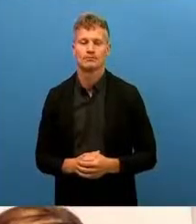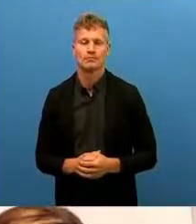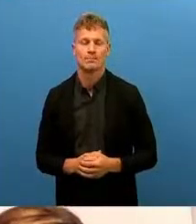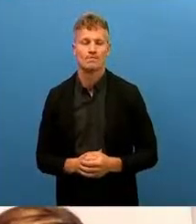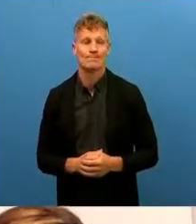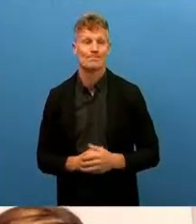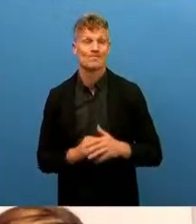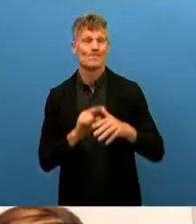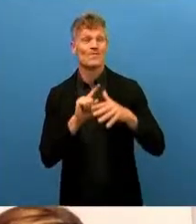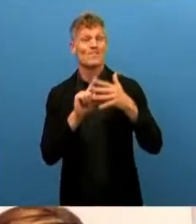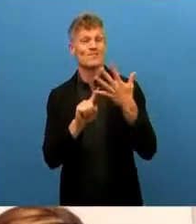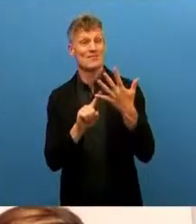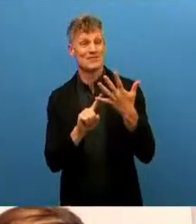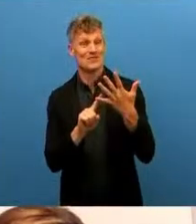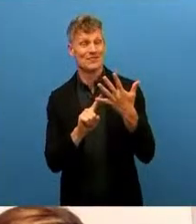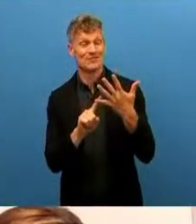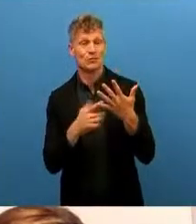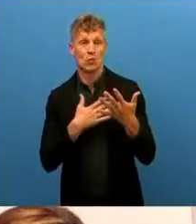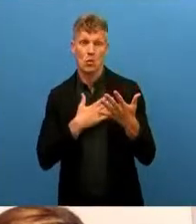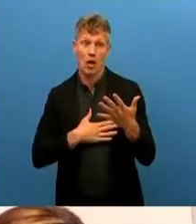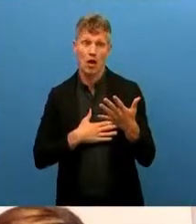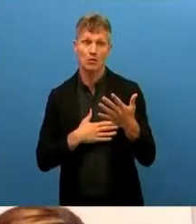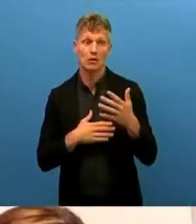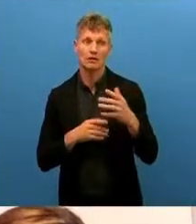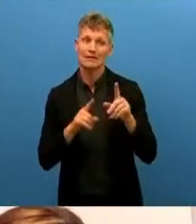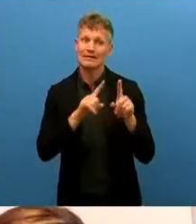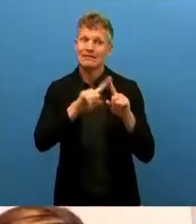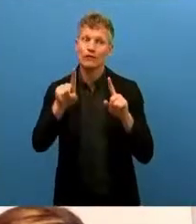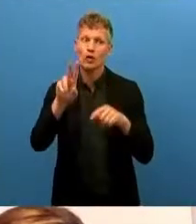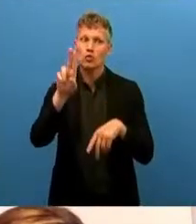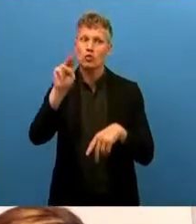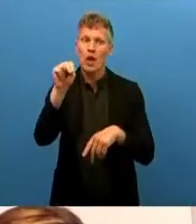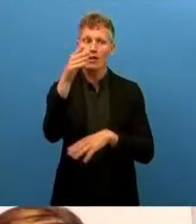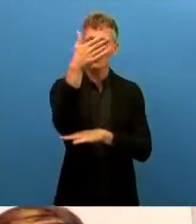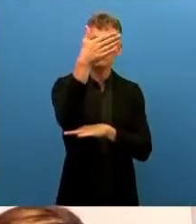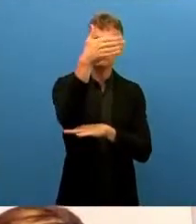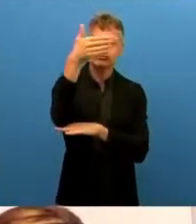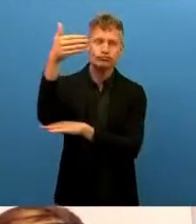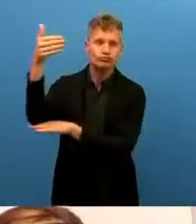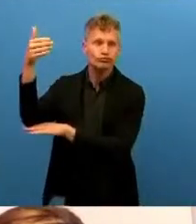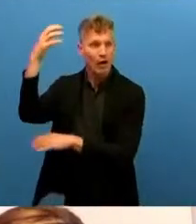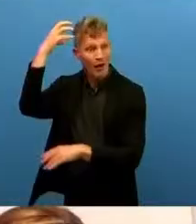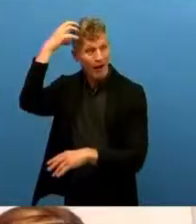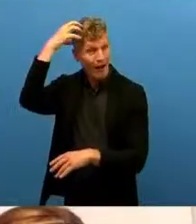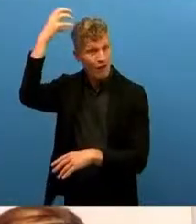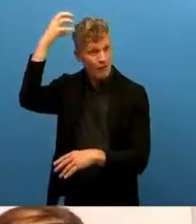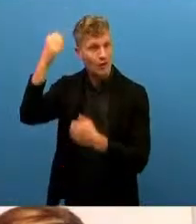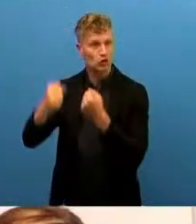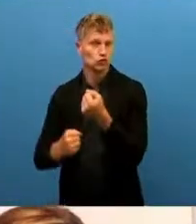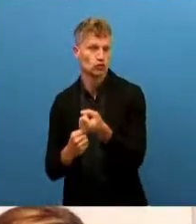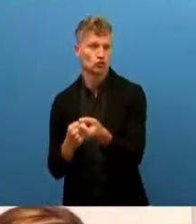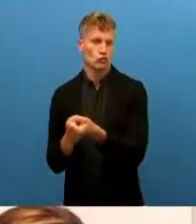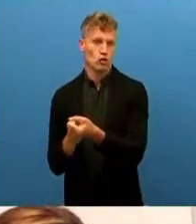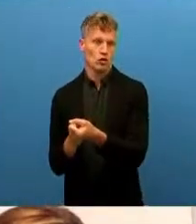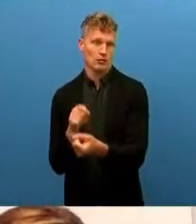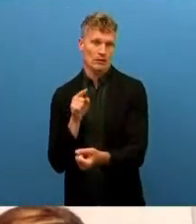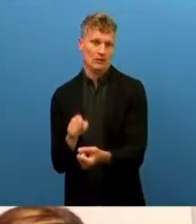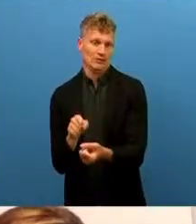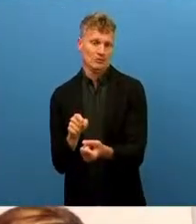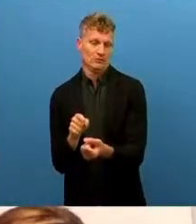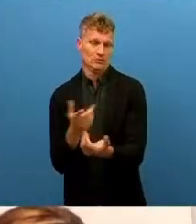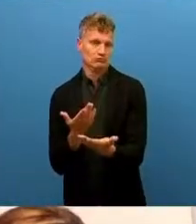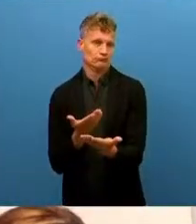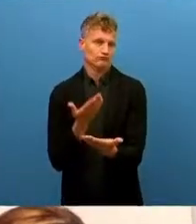Fifth, encourage UN member states to support this initiative by recognizing